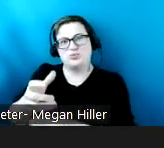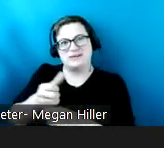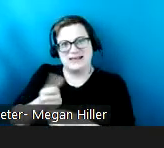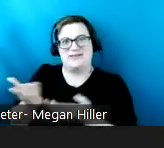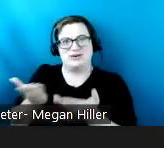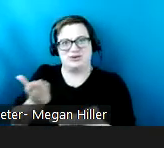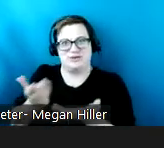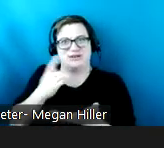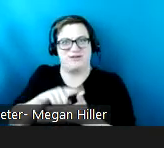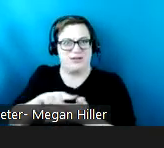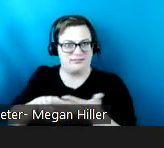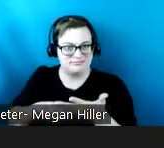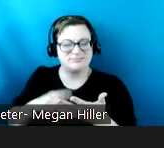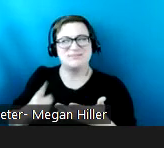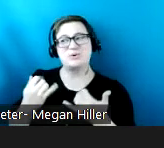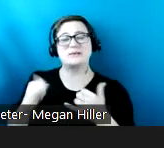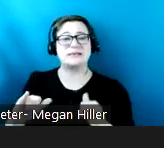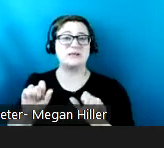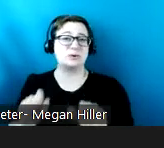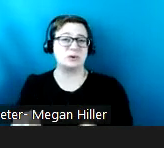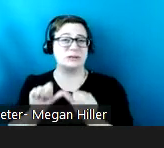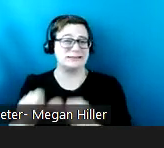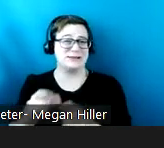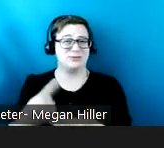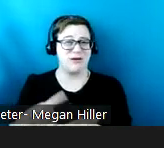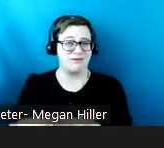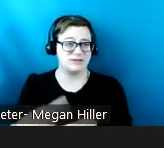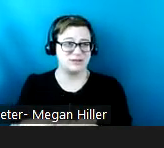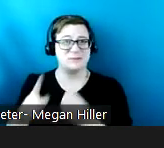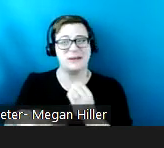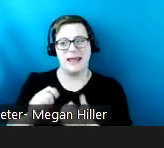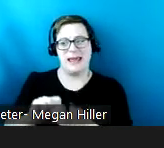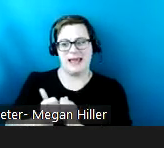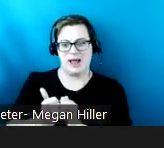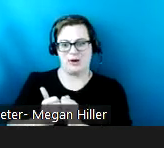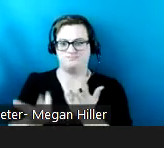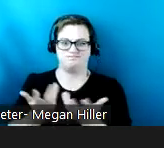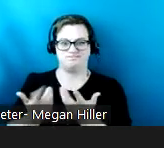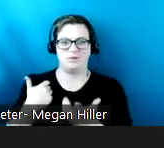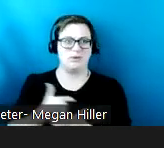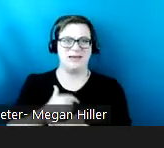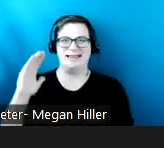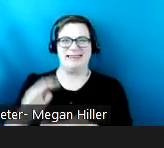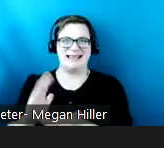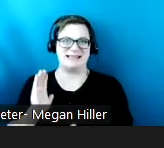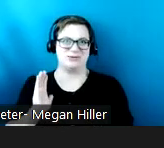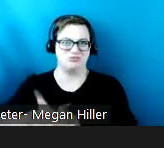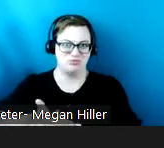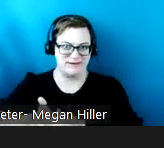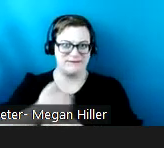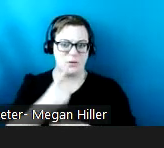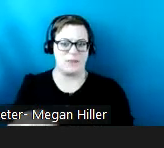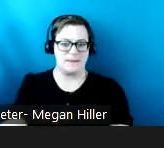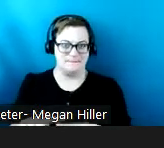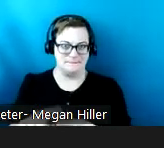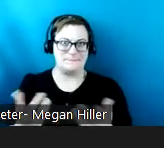services. I think it's something that we can still definitely continue this conversation of how do we make this less intrusive of,